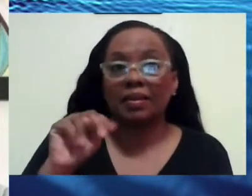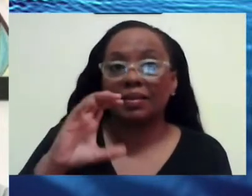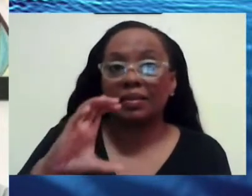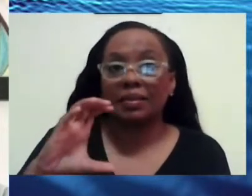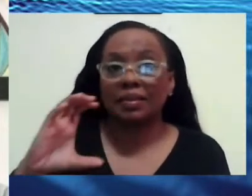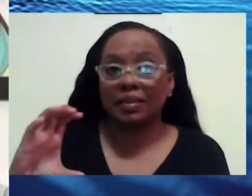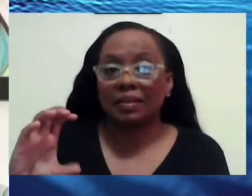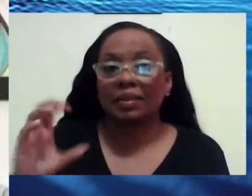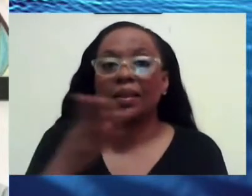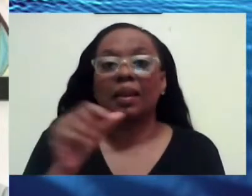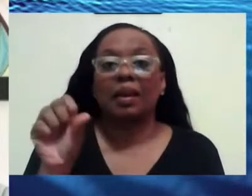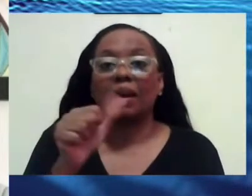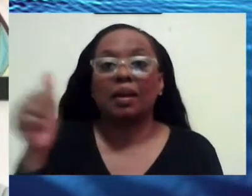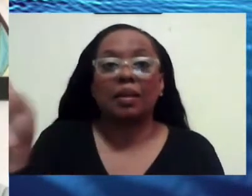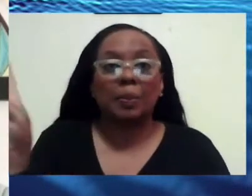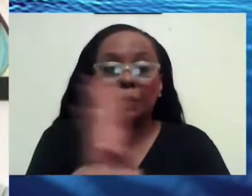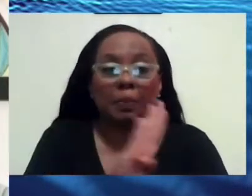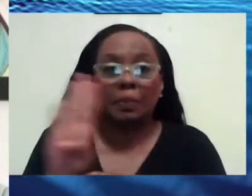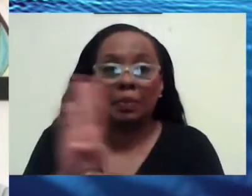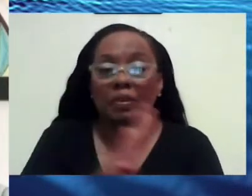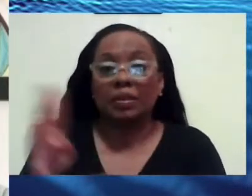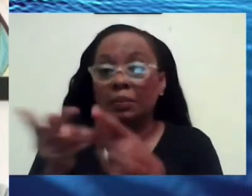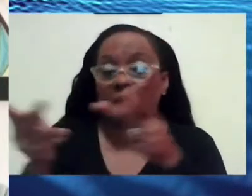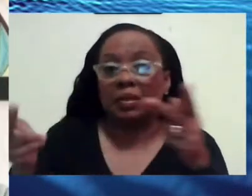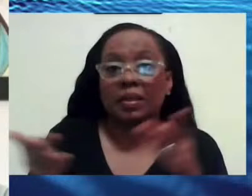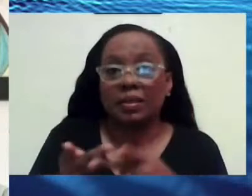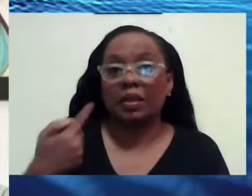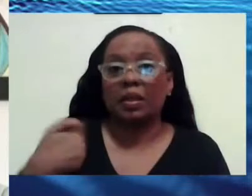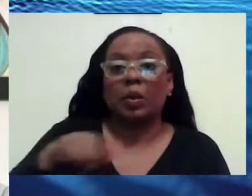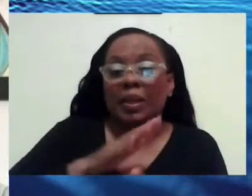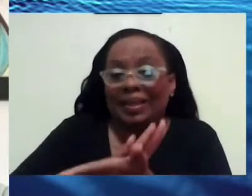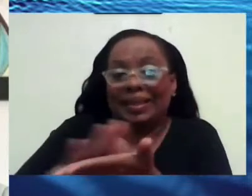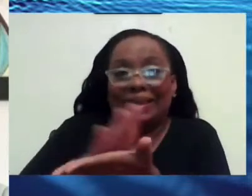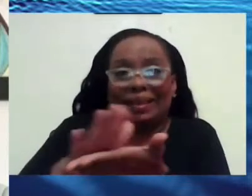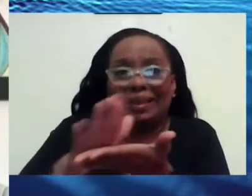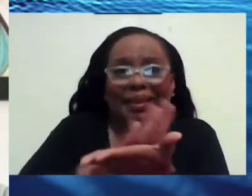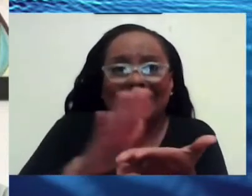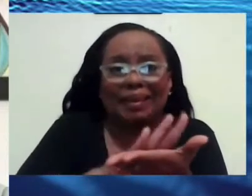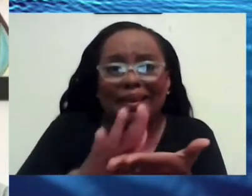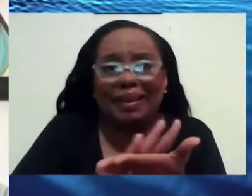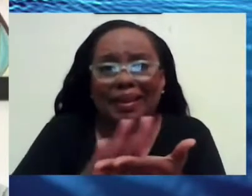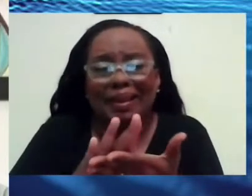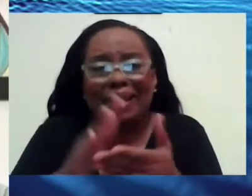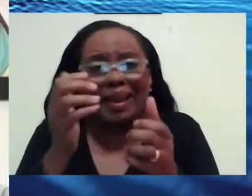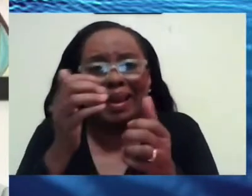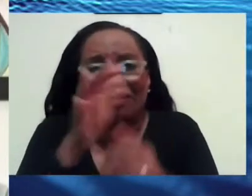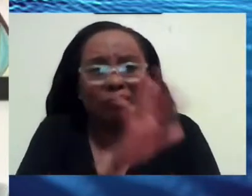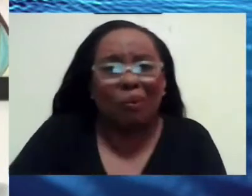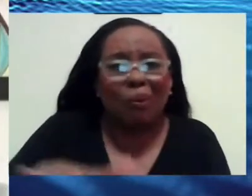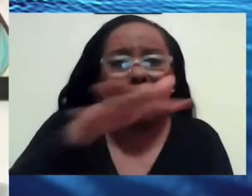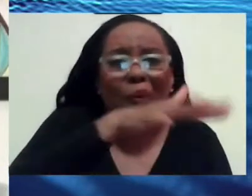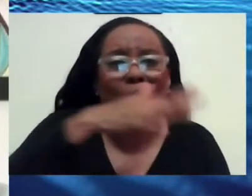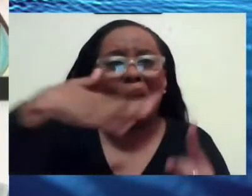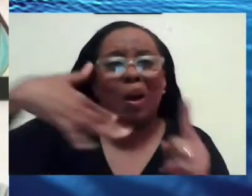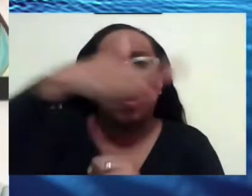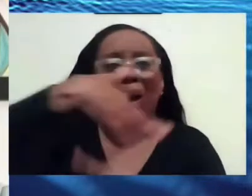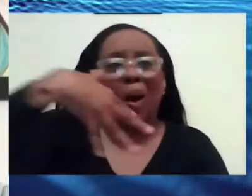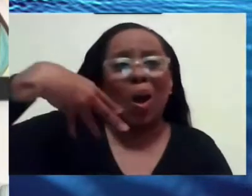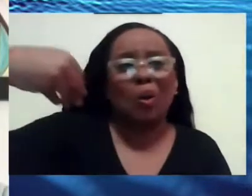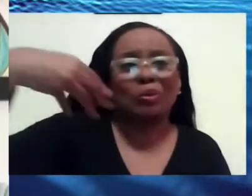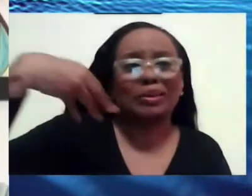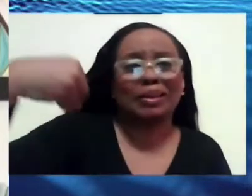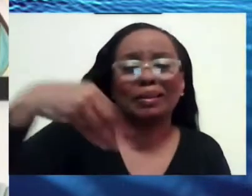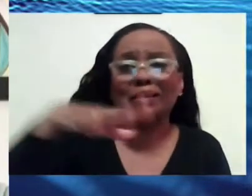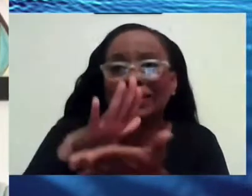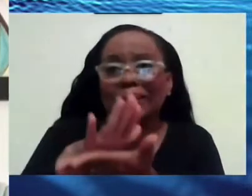cleaning, obviously, the playing fields, making sure that all the gutters were clear, tidying up the general surroundings of the plant, and the